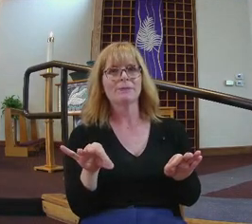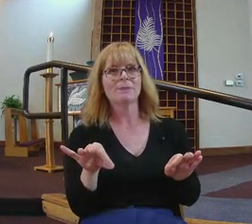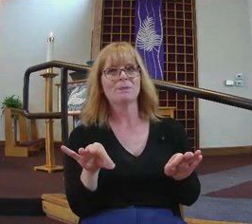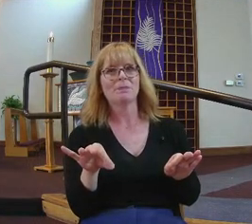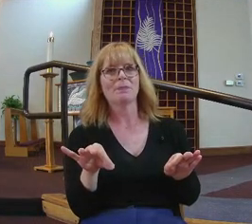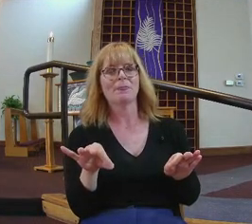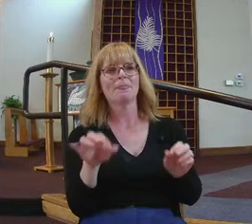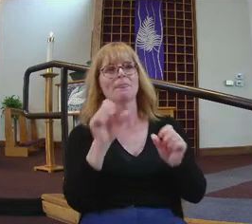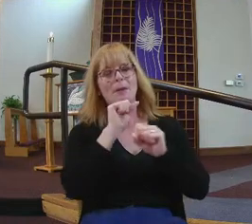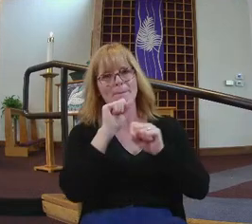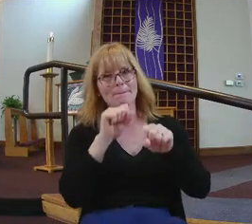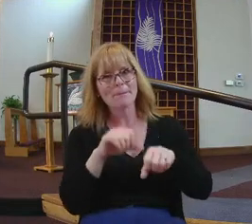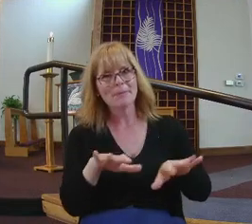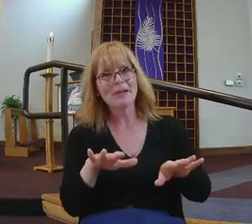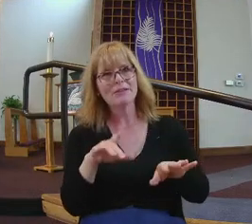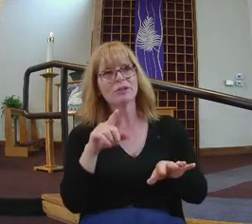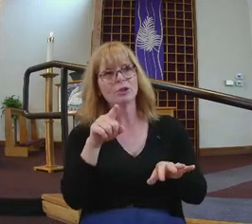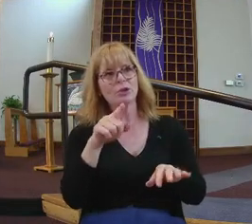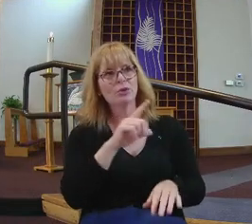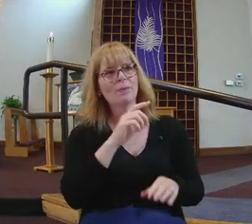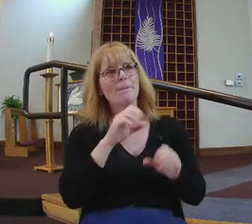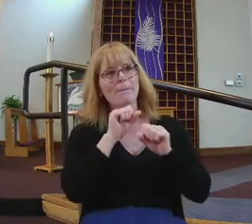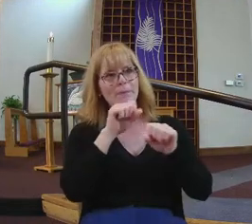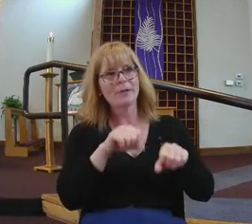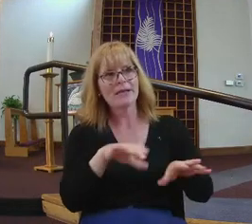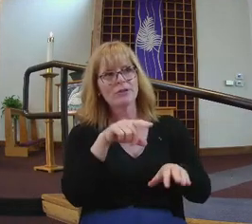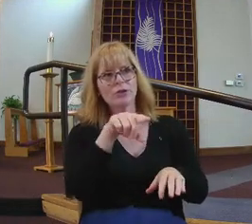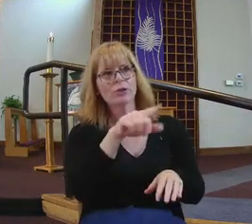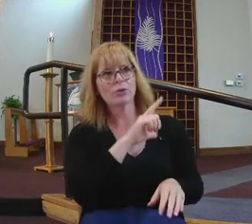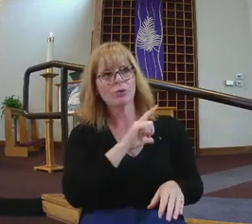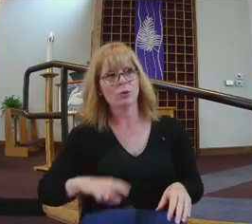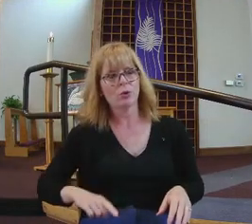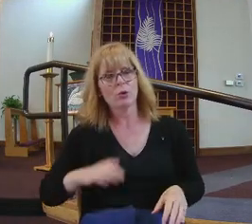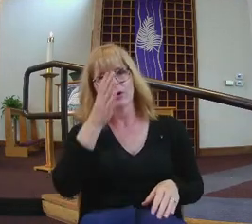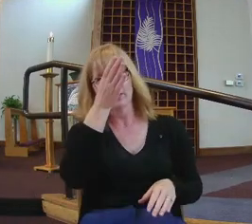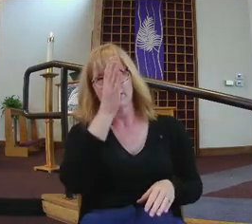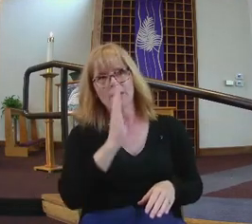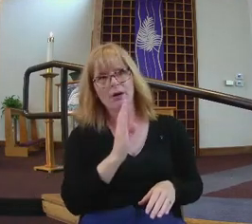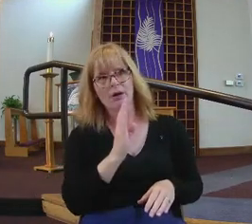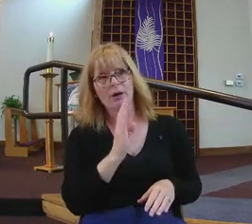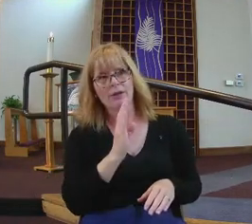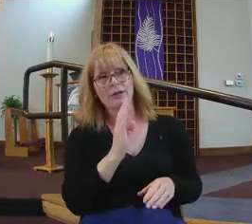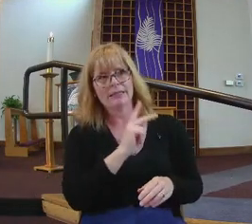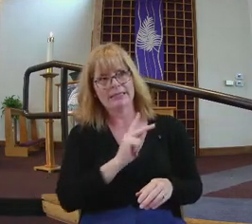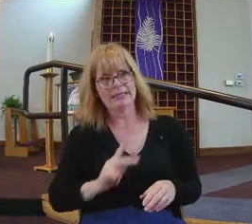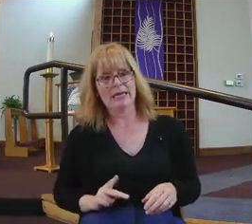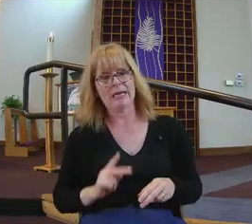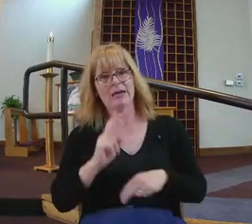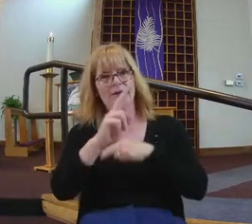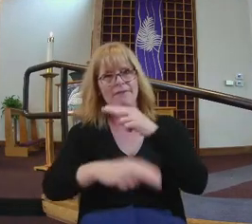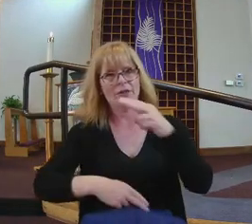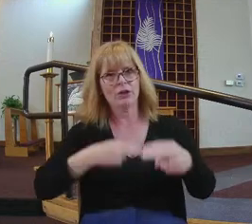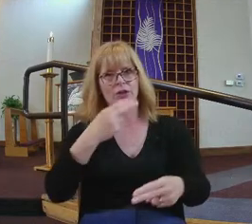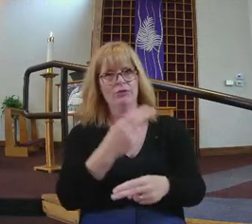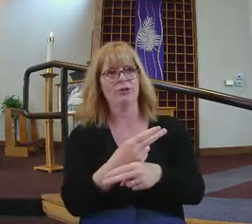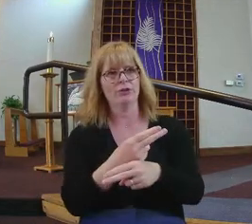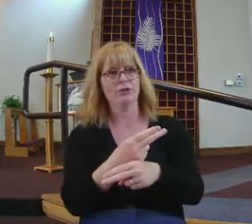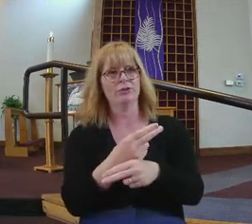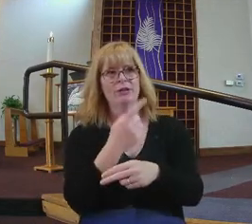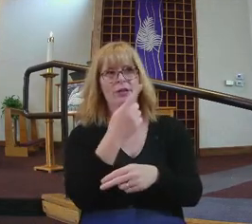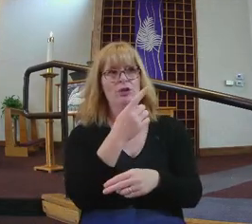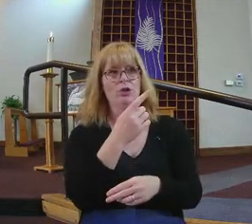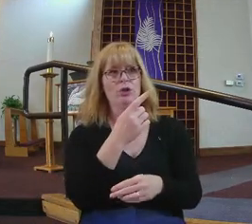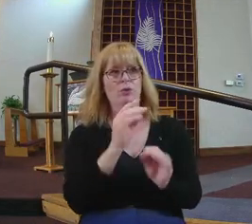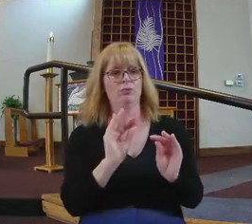God, King of the universe. And then you fill in the blank after it. You see, it's a prayer that you